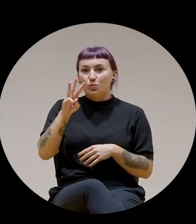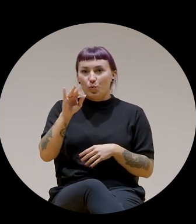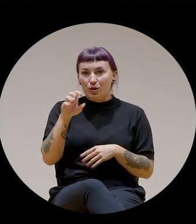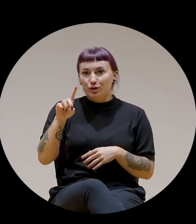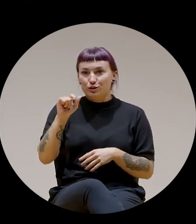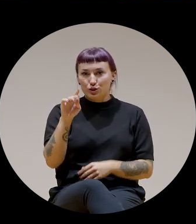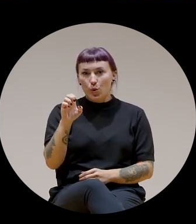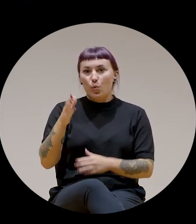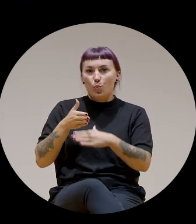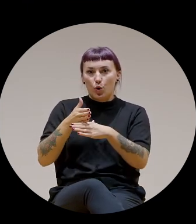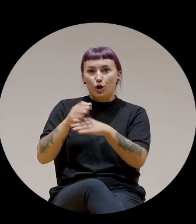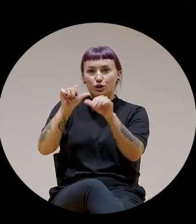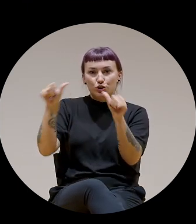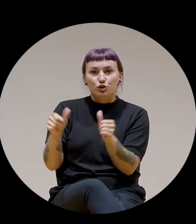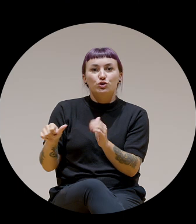the Gilcrease,